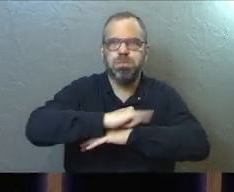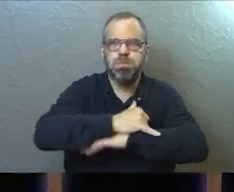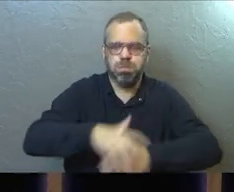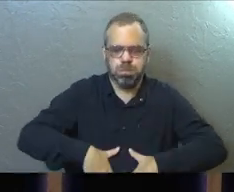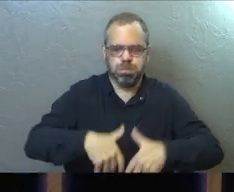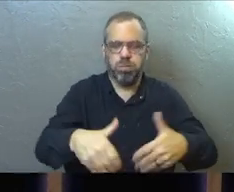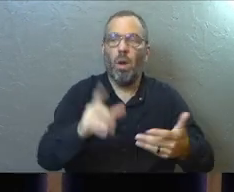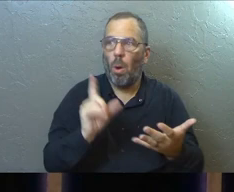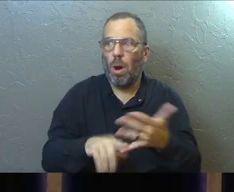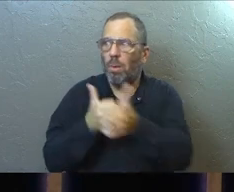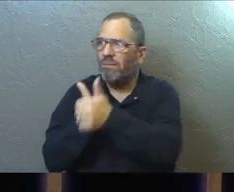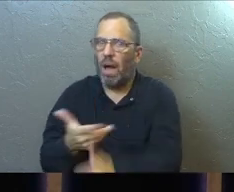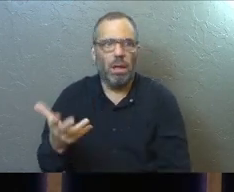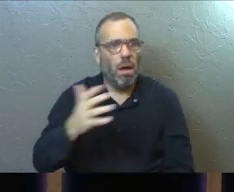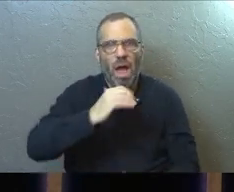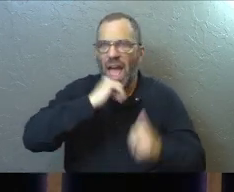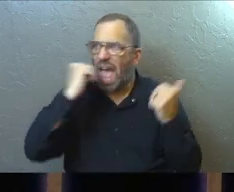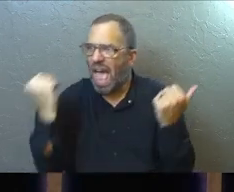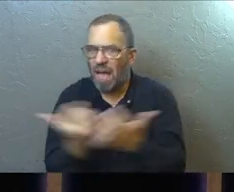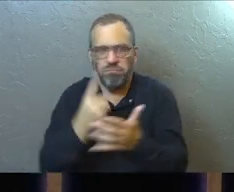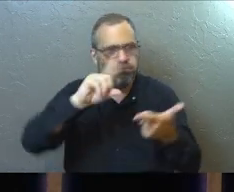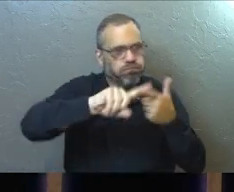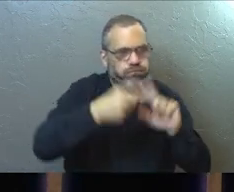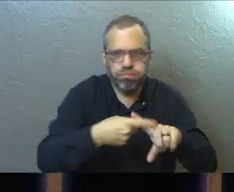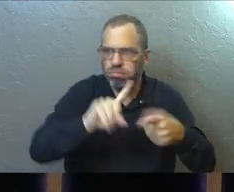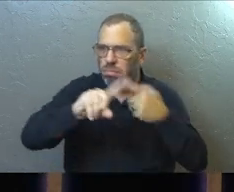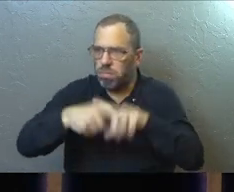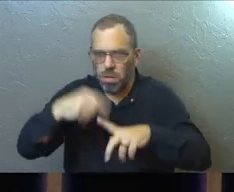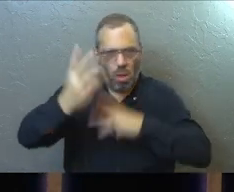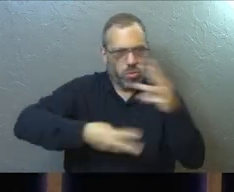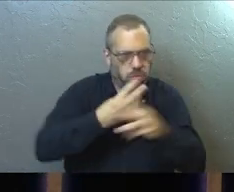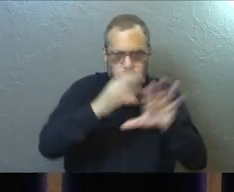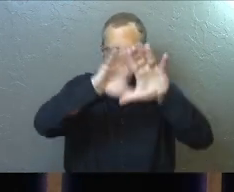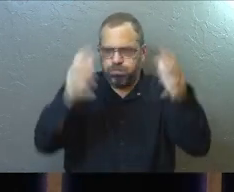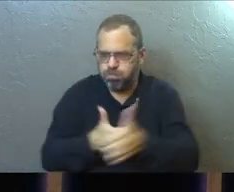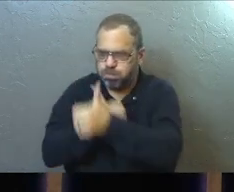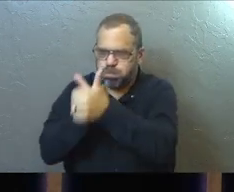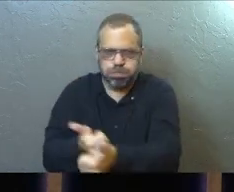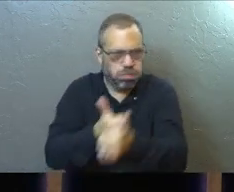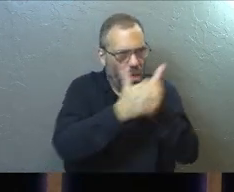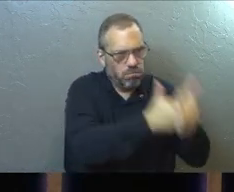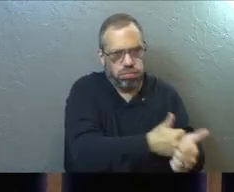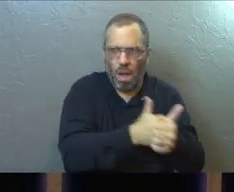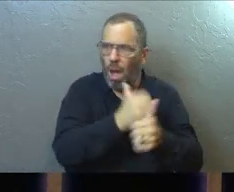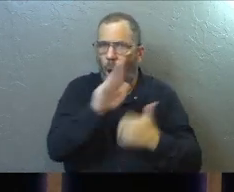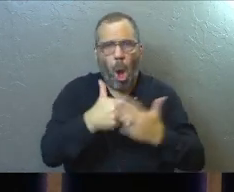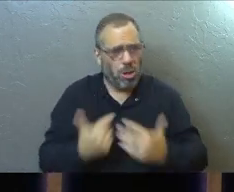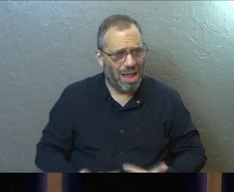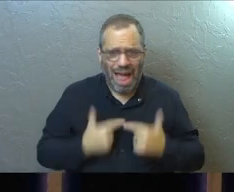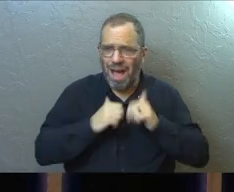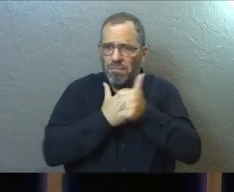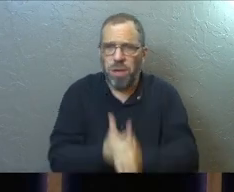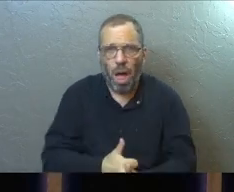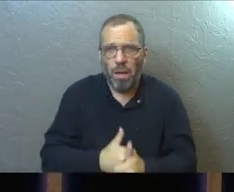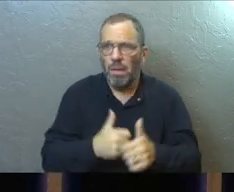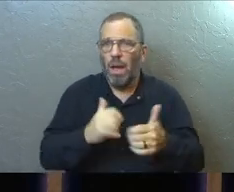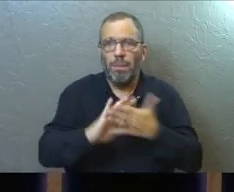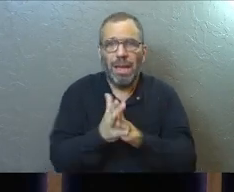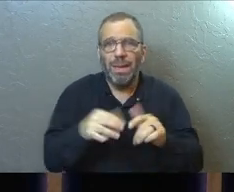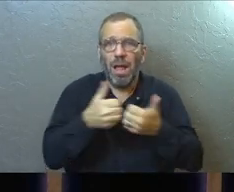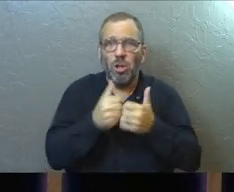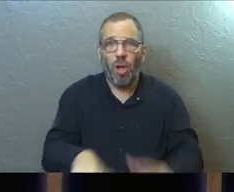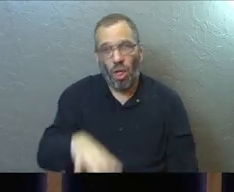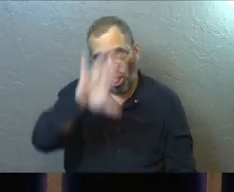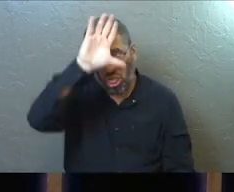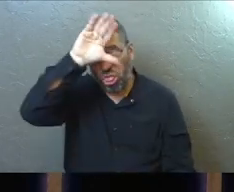Is it possible that we follow every friend, we follow the world around us? Is it possible that we spend our entire lives getting ourselves